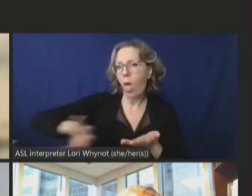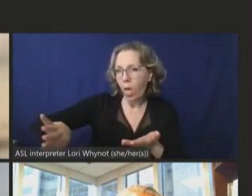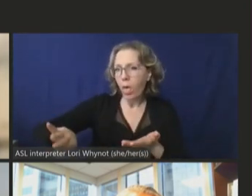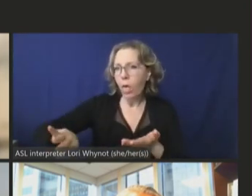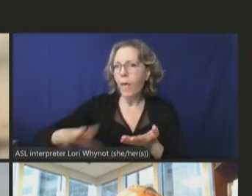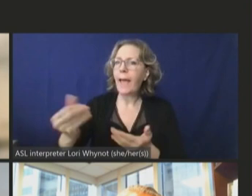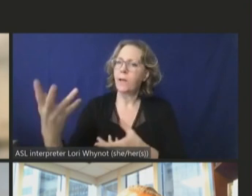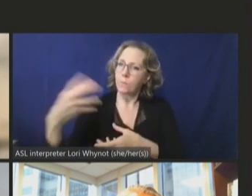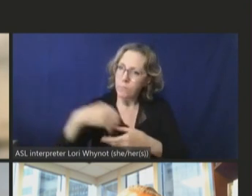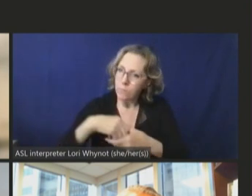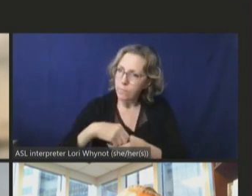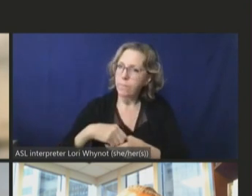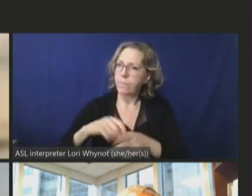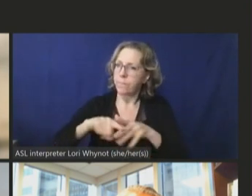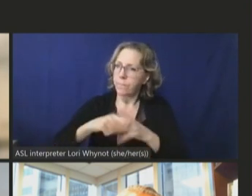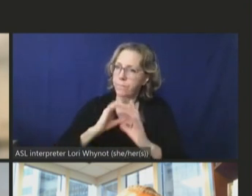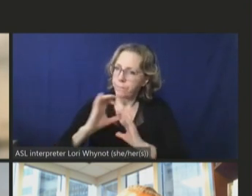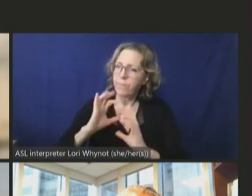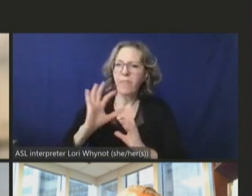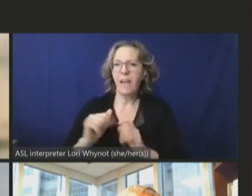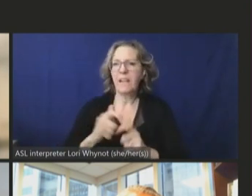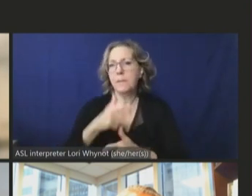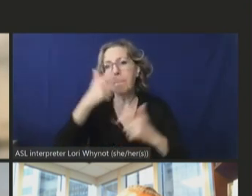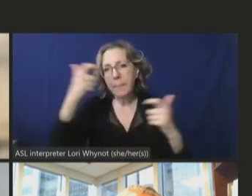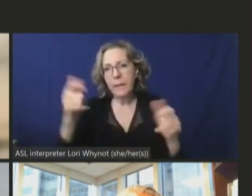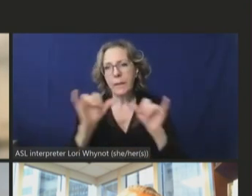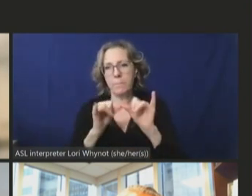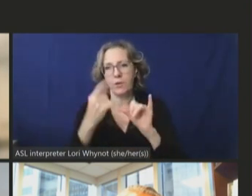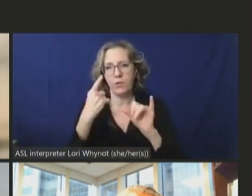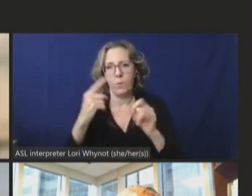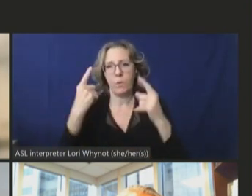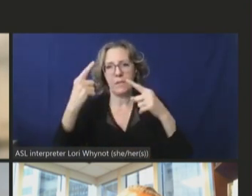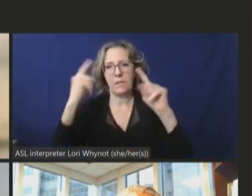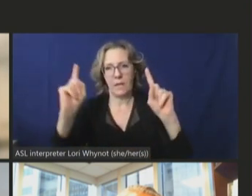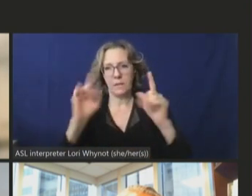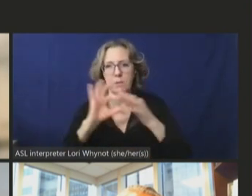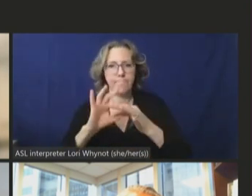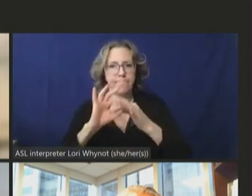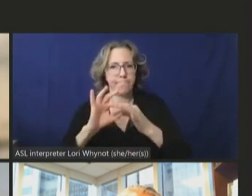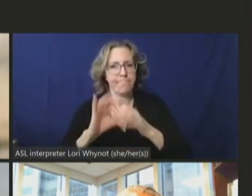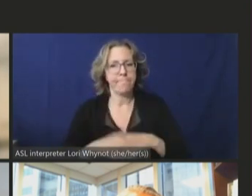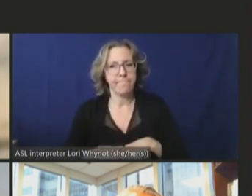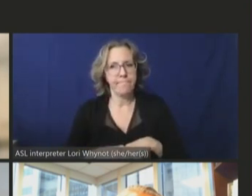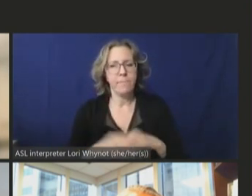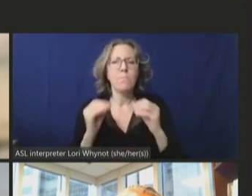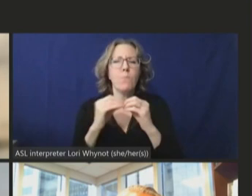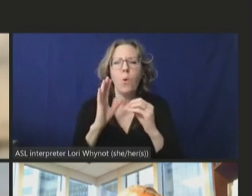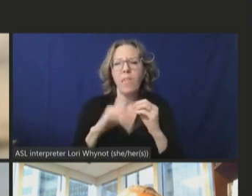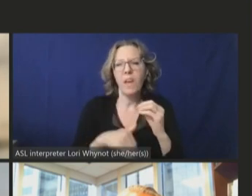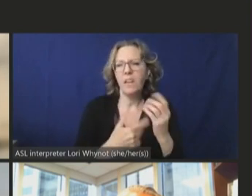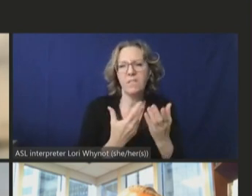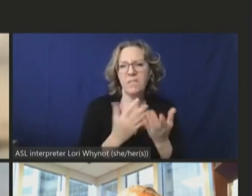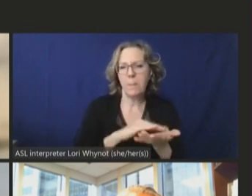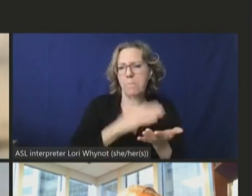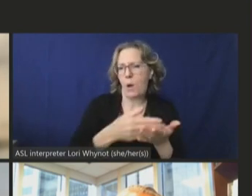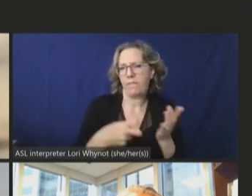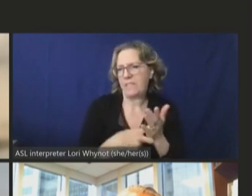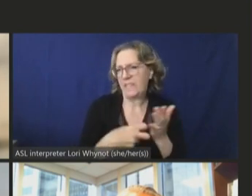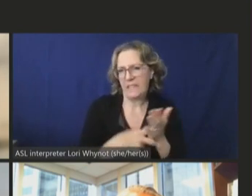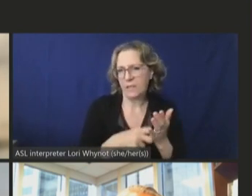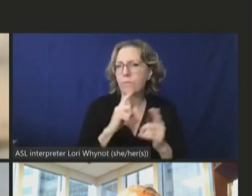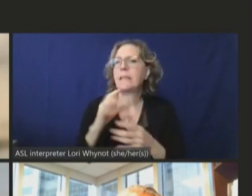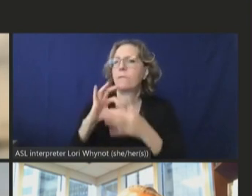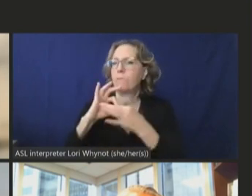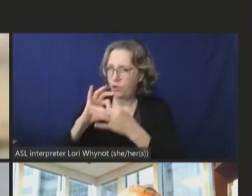conversations, are big levels of success for us, more so than what, you know, the amount of ticket sales